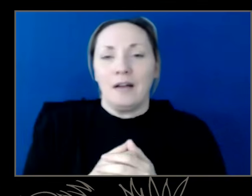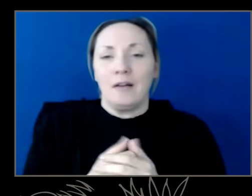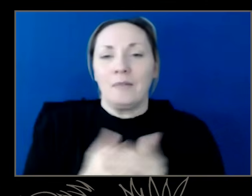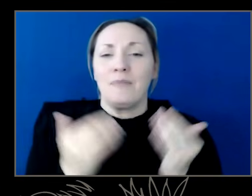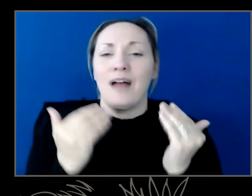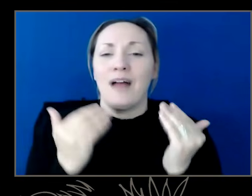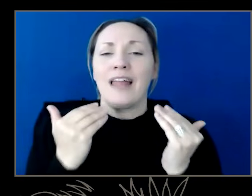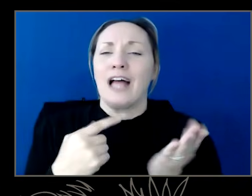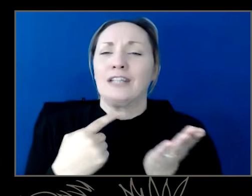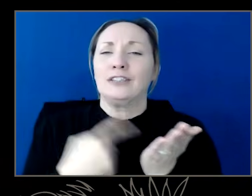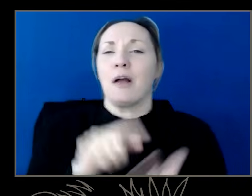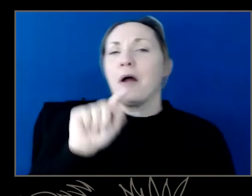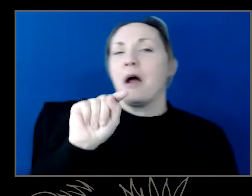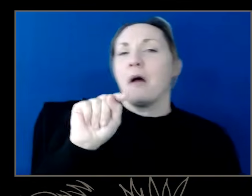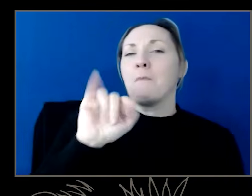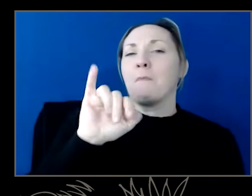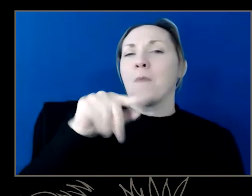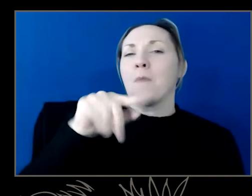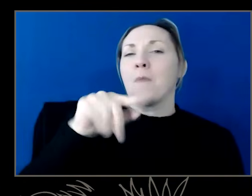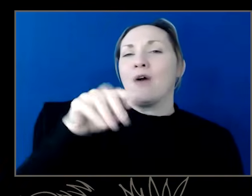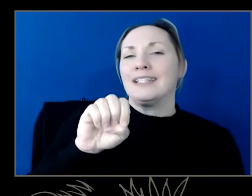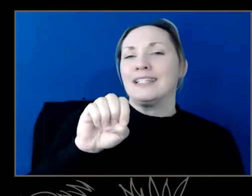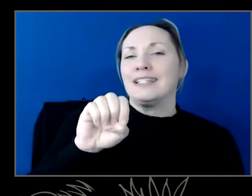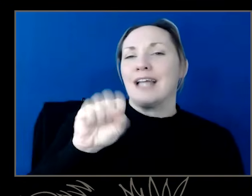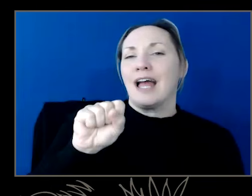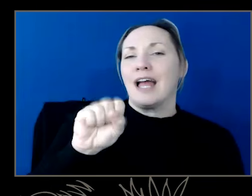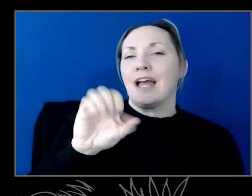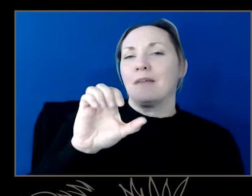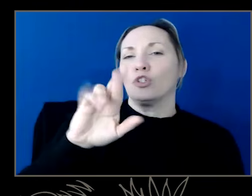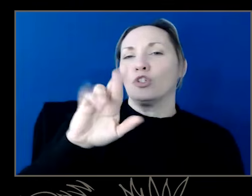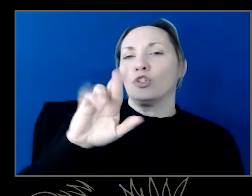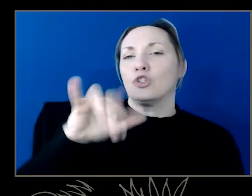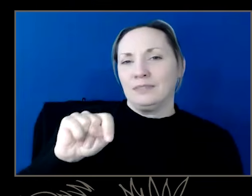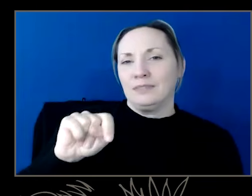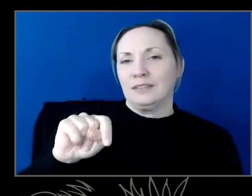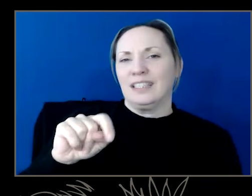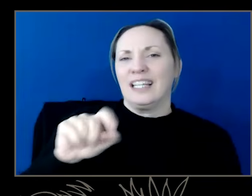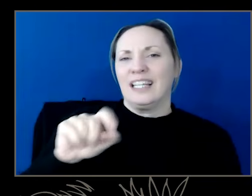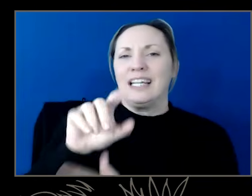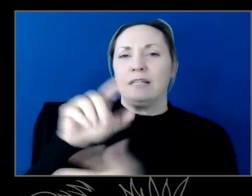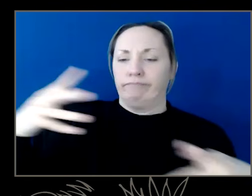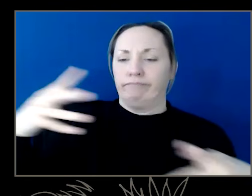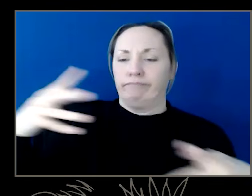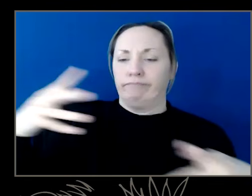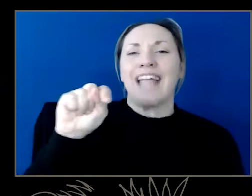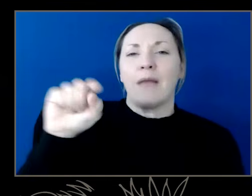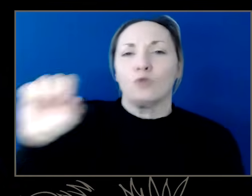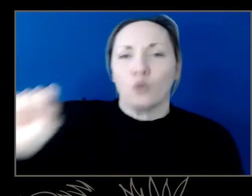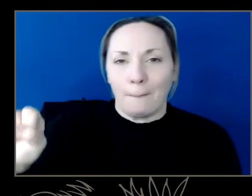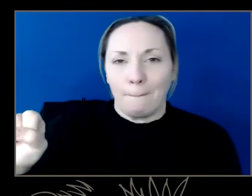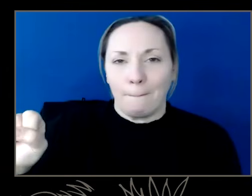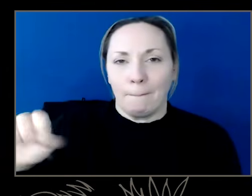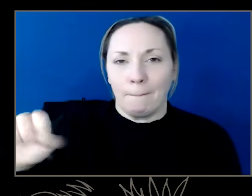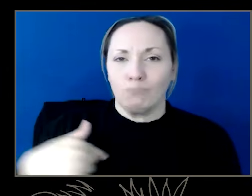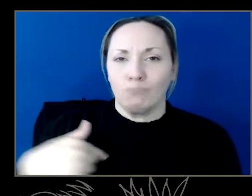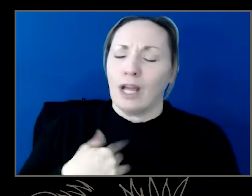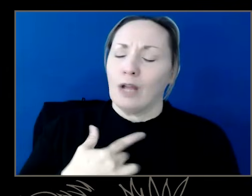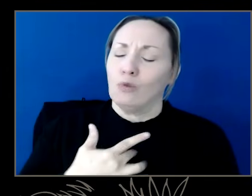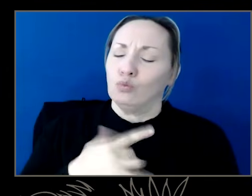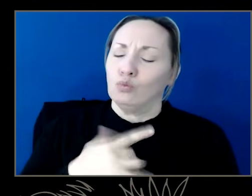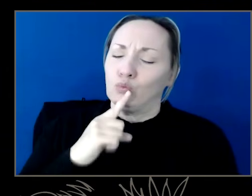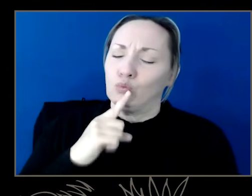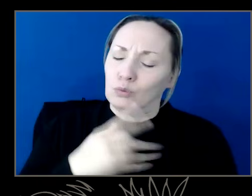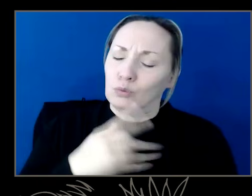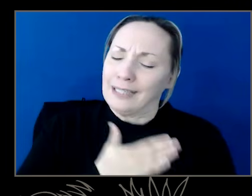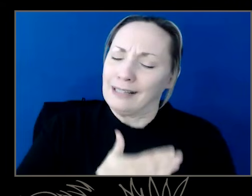Let's talk about TypeScript. I particularly really like TypeScript. It is my favorite way to